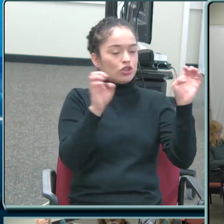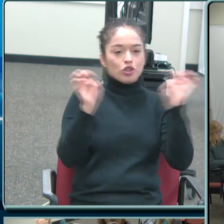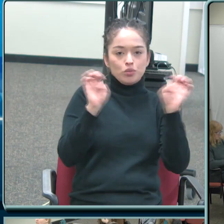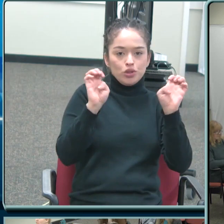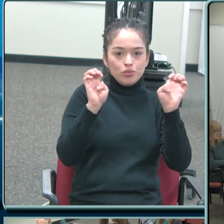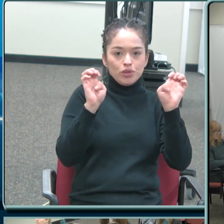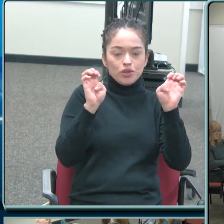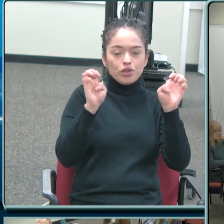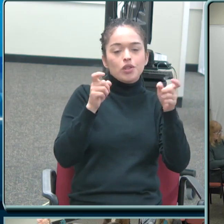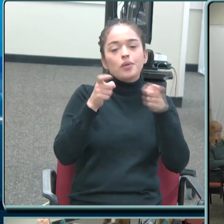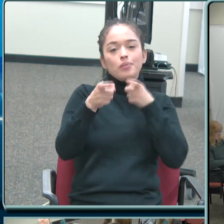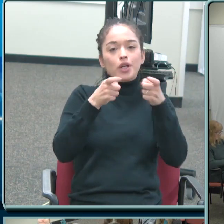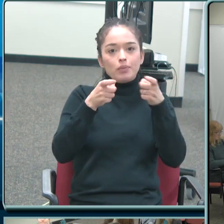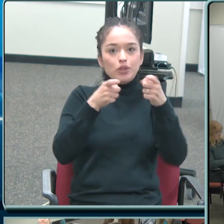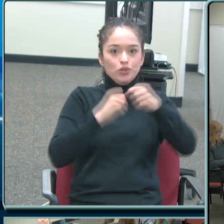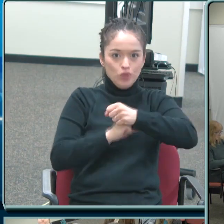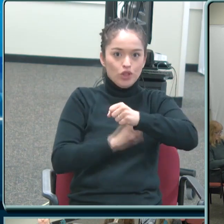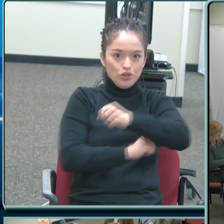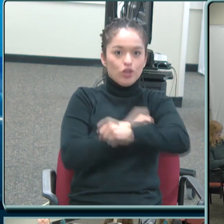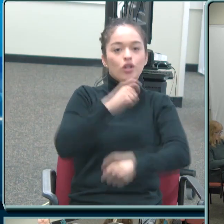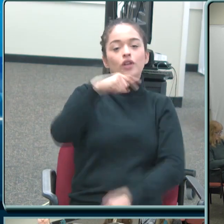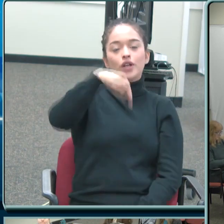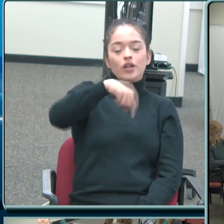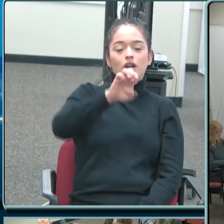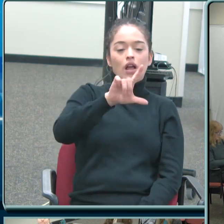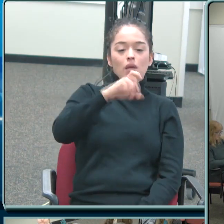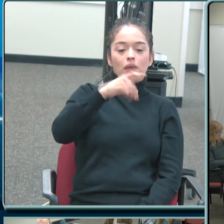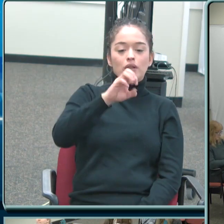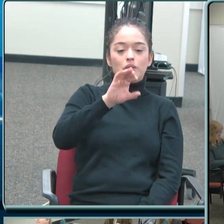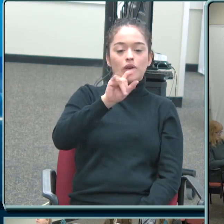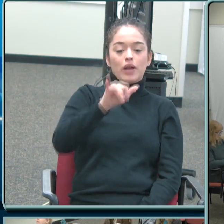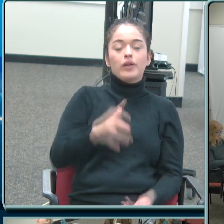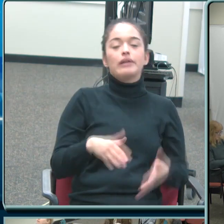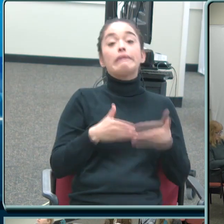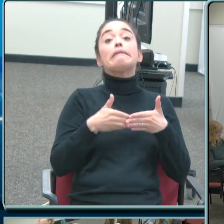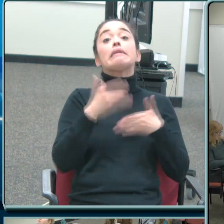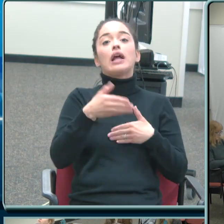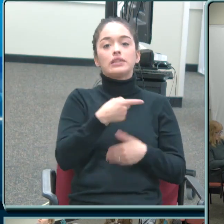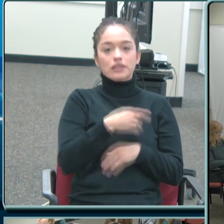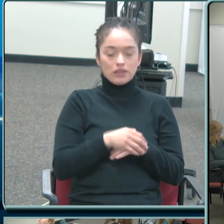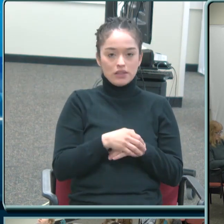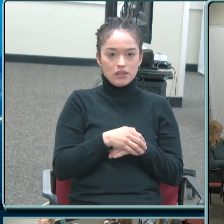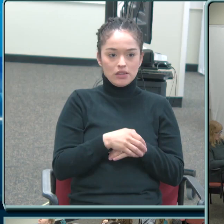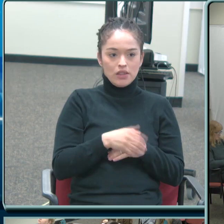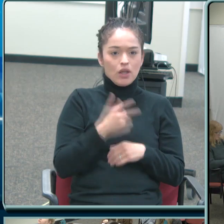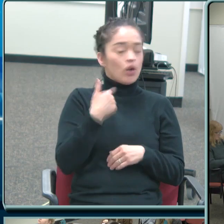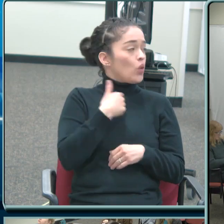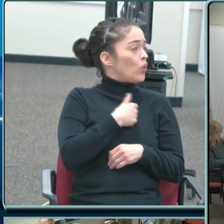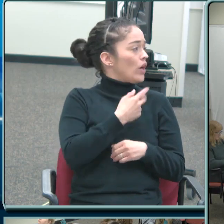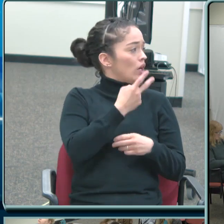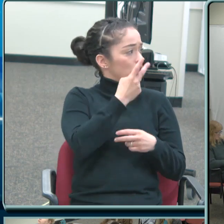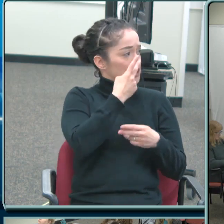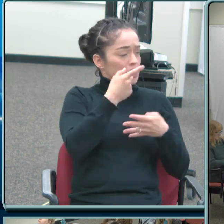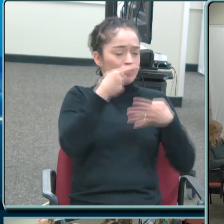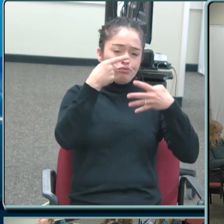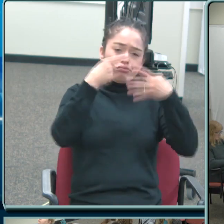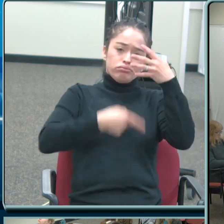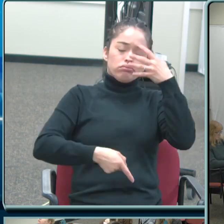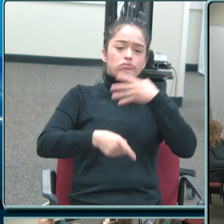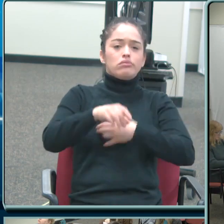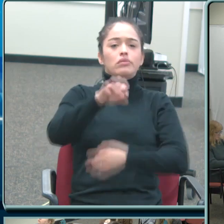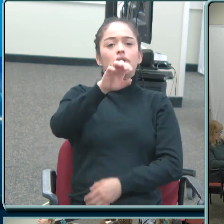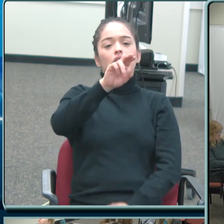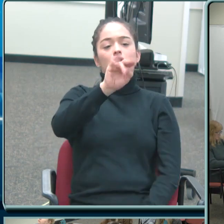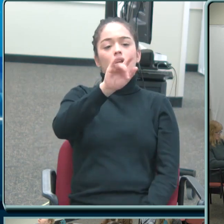management structure for El Paso County. Next slide. So we have what I've referred to as the National Response